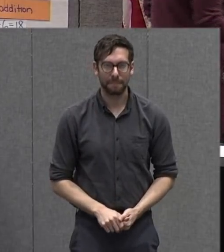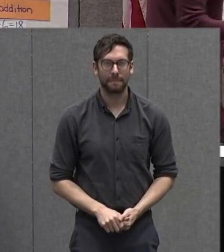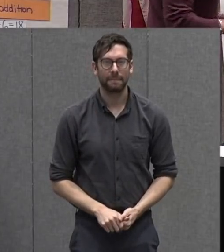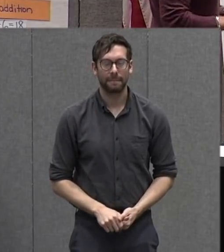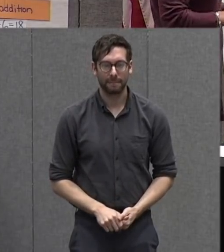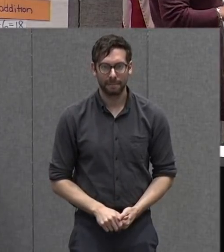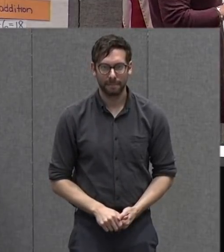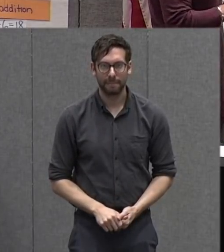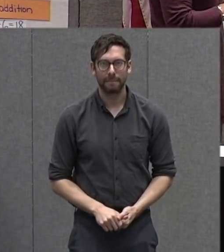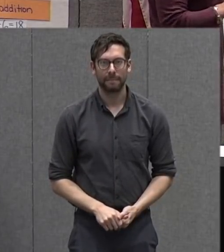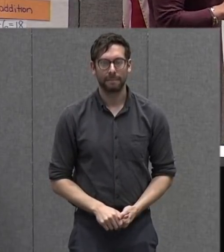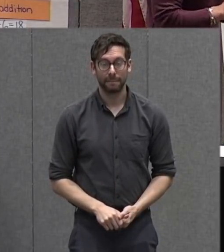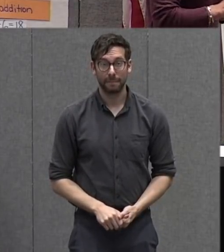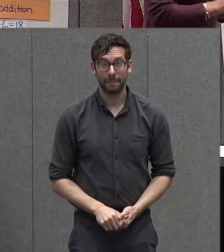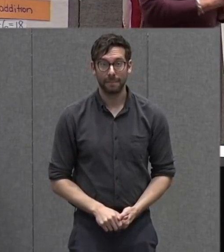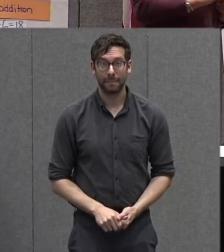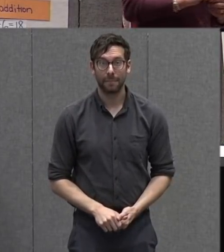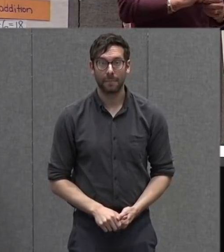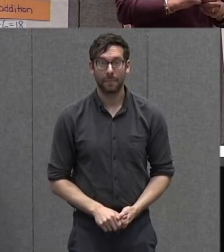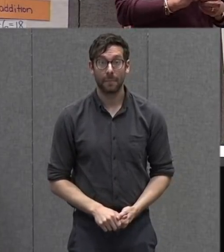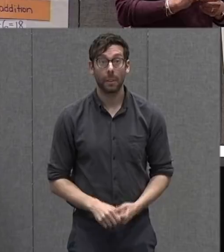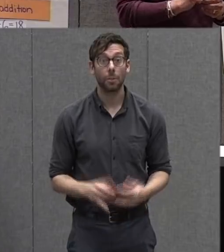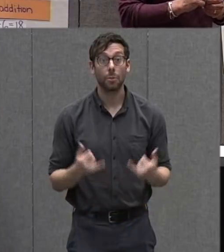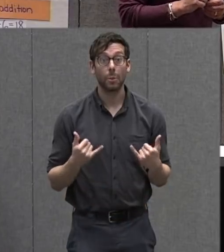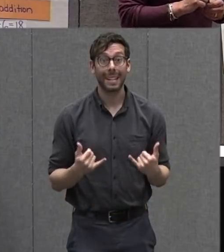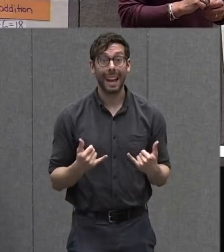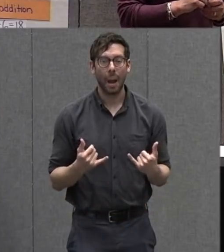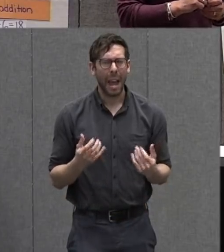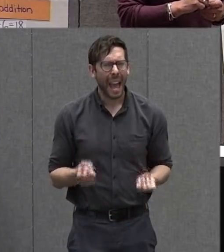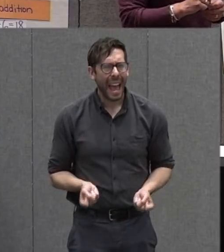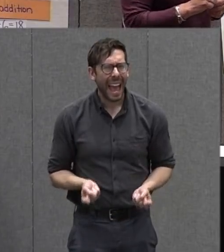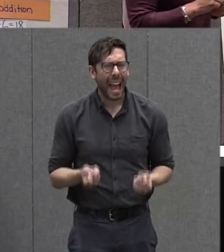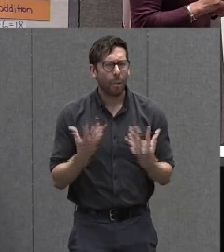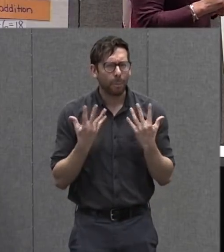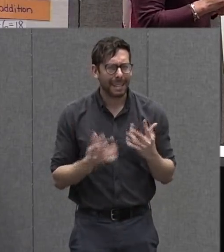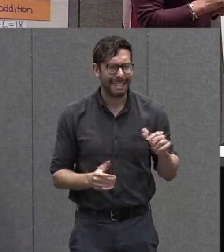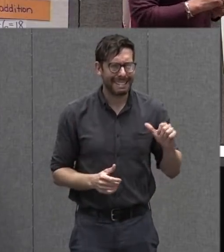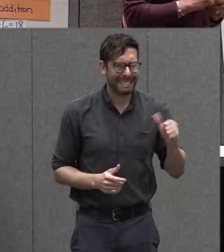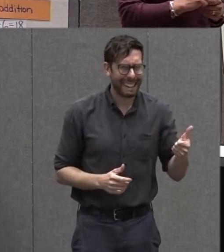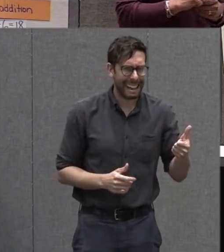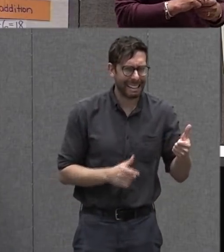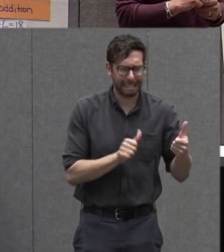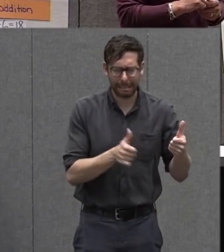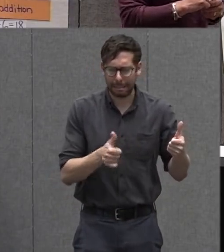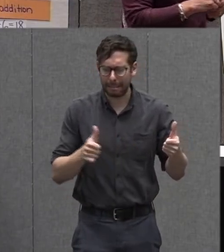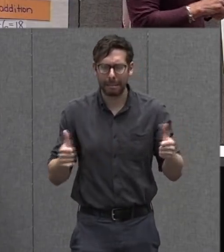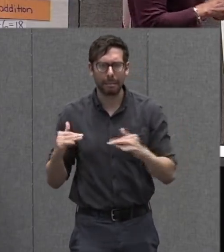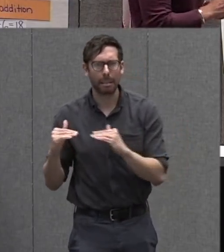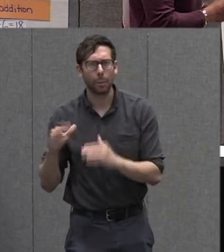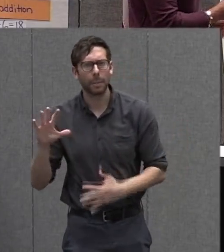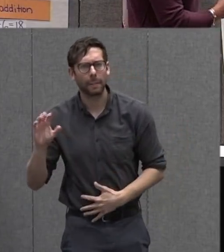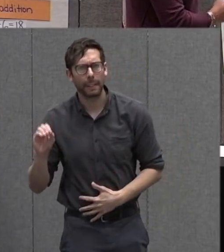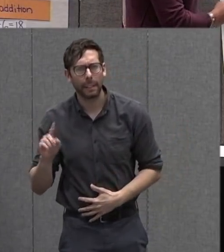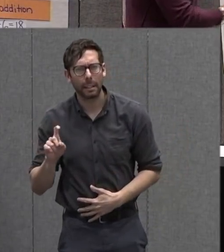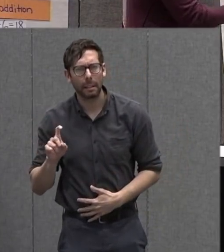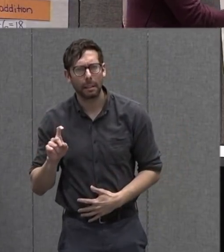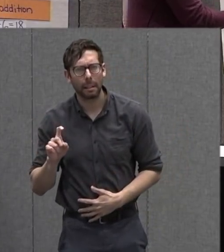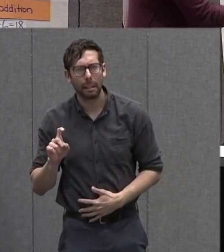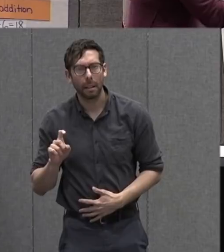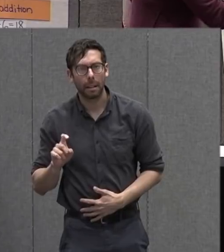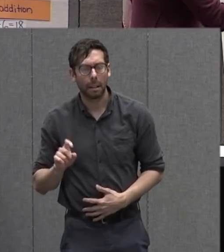So, how many groups of 10 did it take to make 50 in our repeated addition?